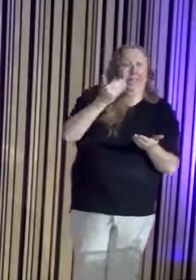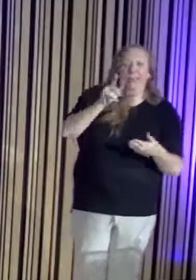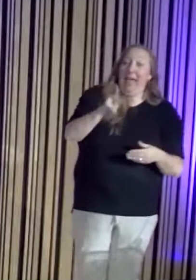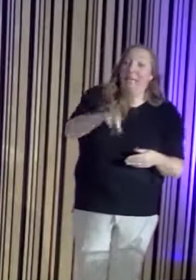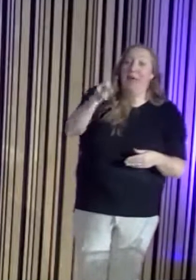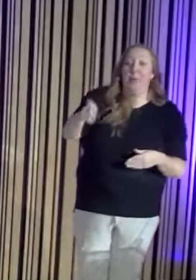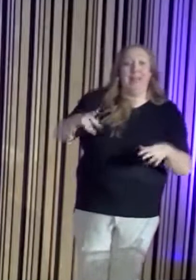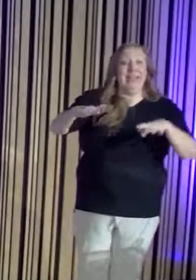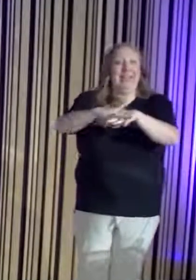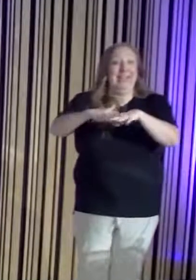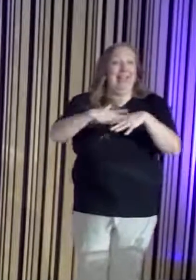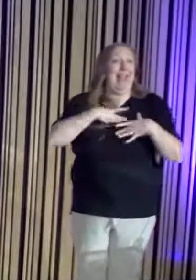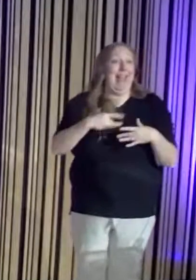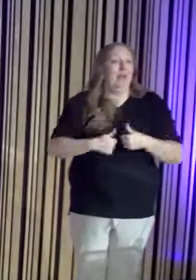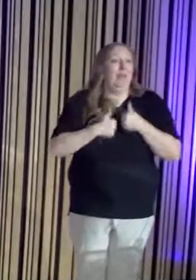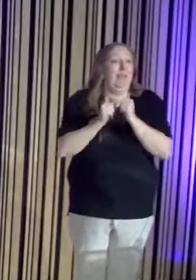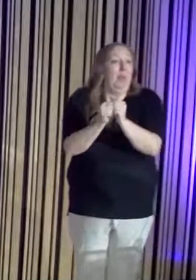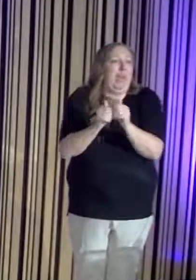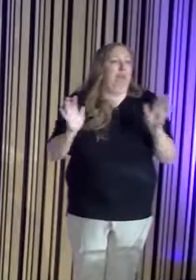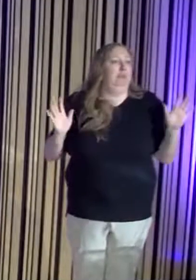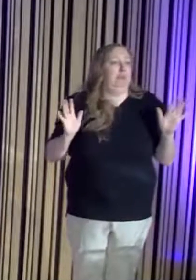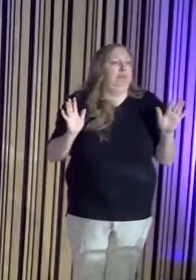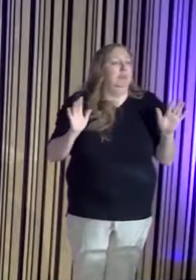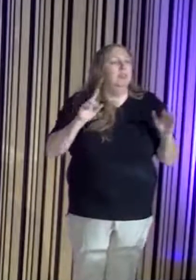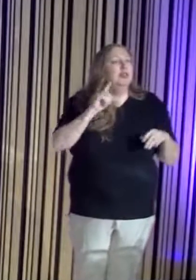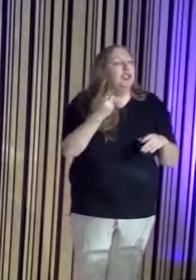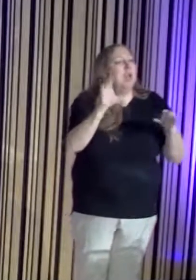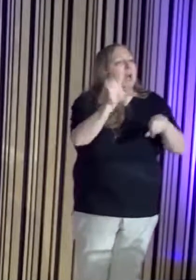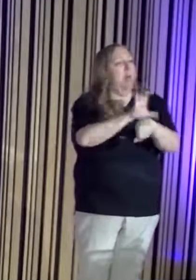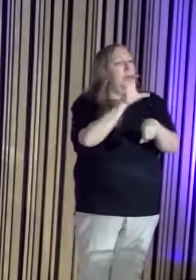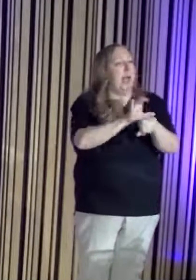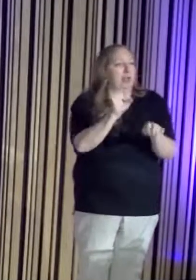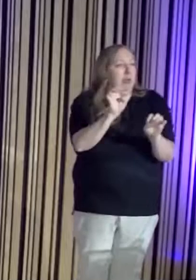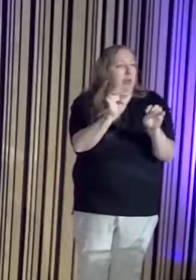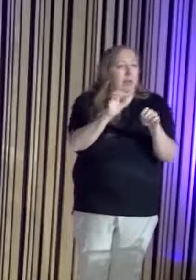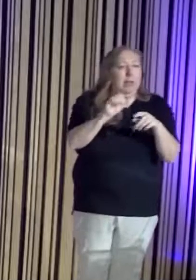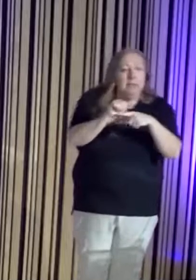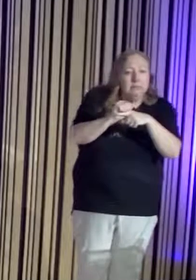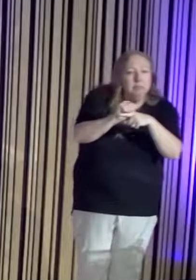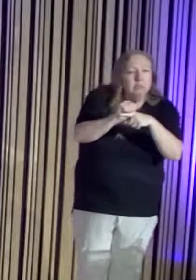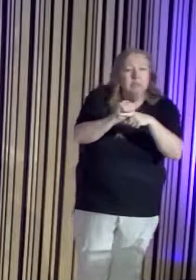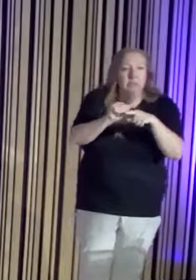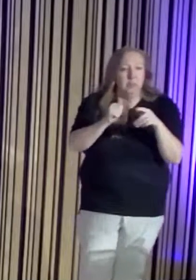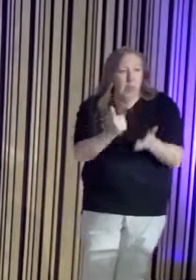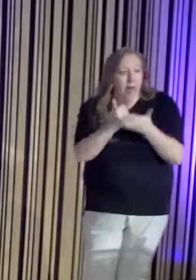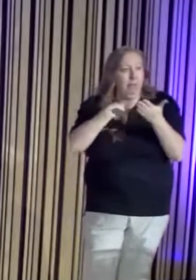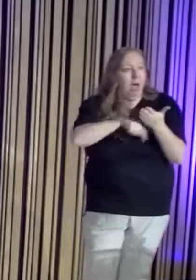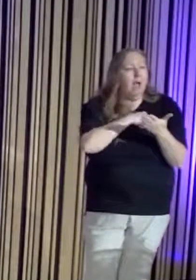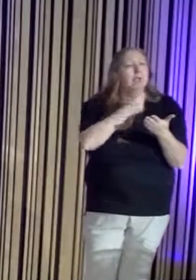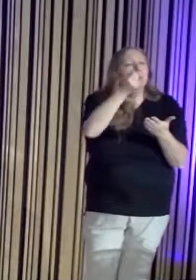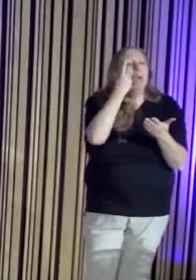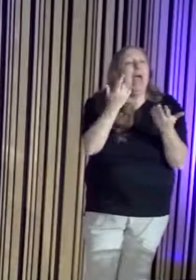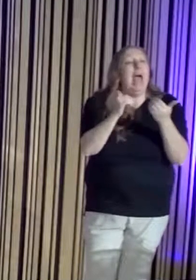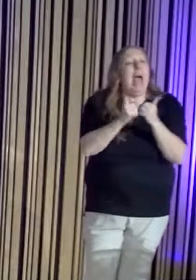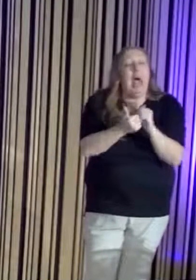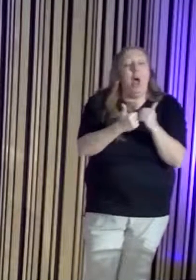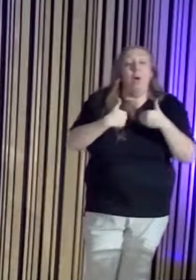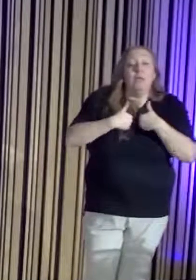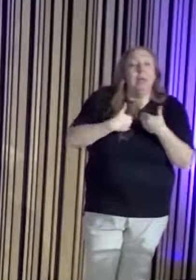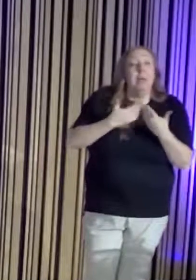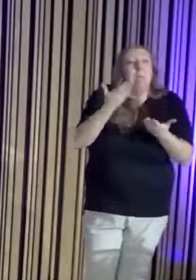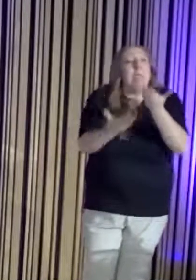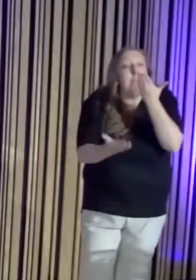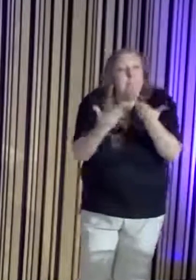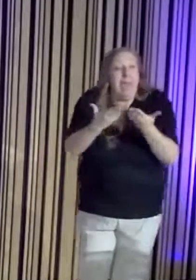scientific output from a computational exercise to help us understand how organisms may interact with each other. Yeah.